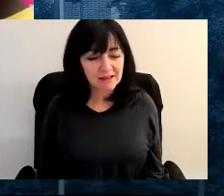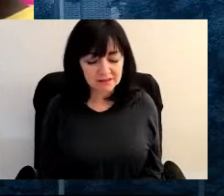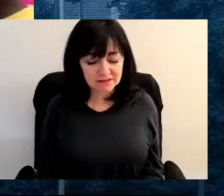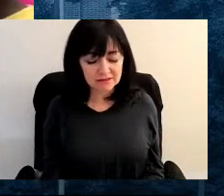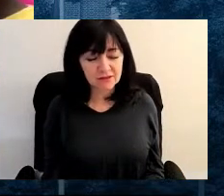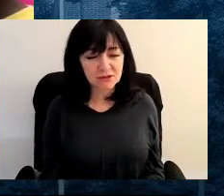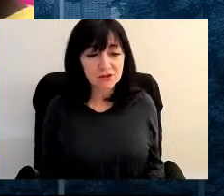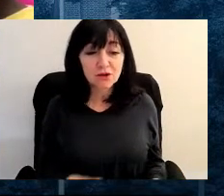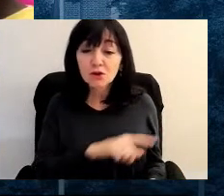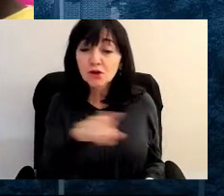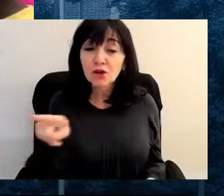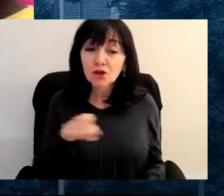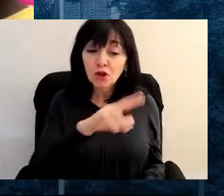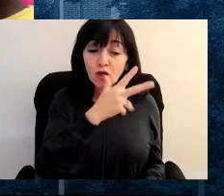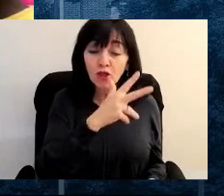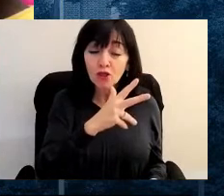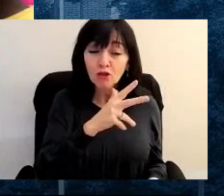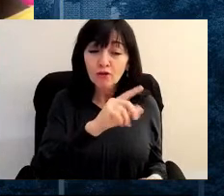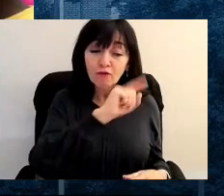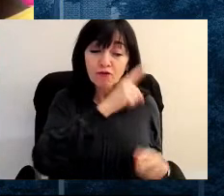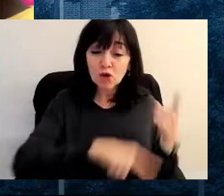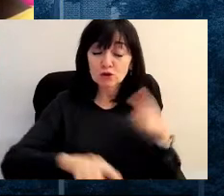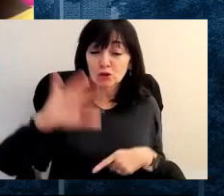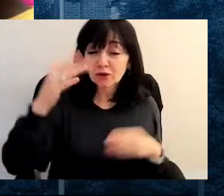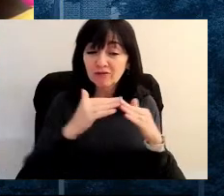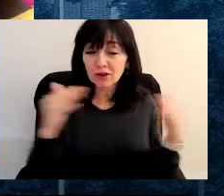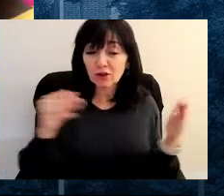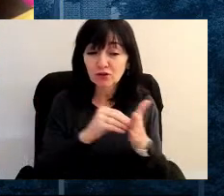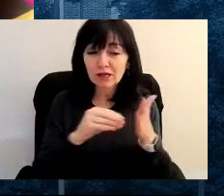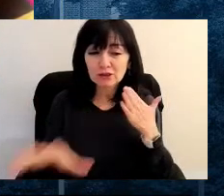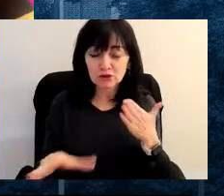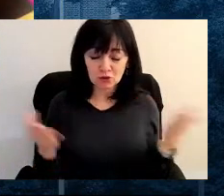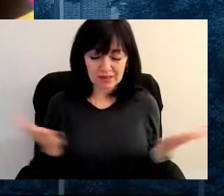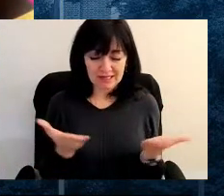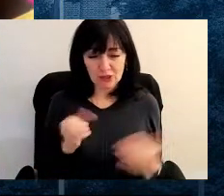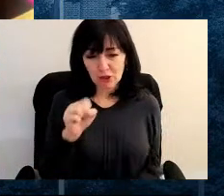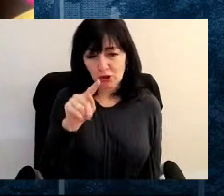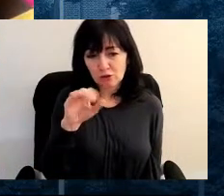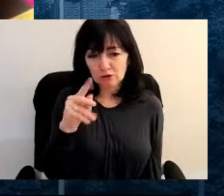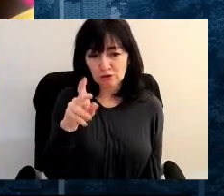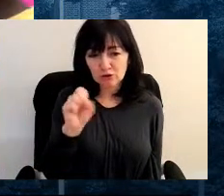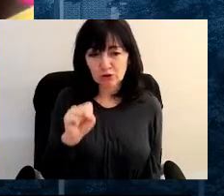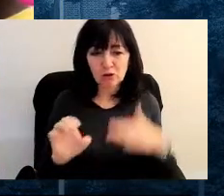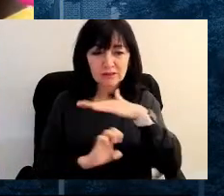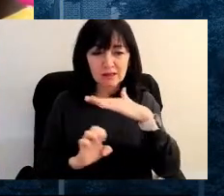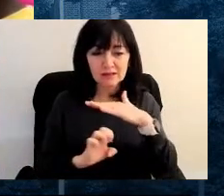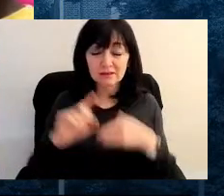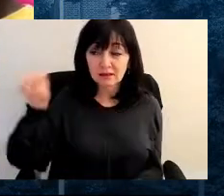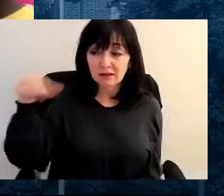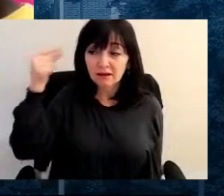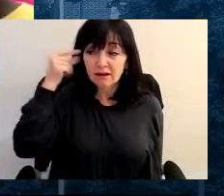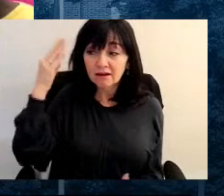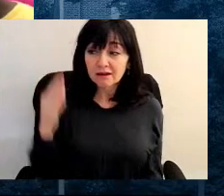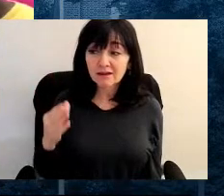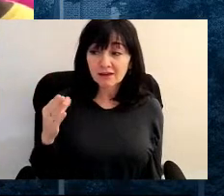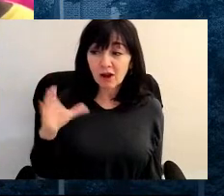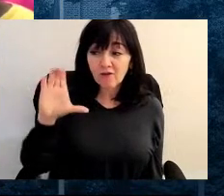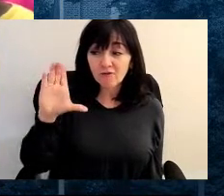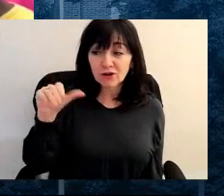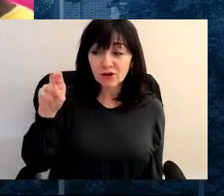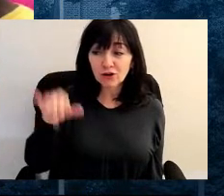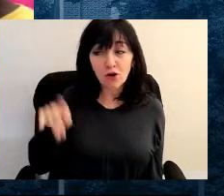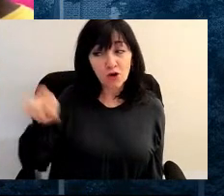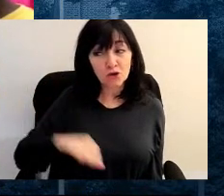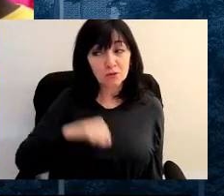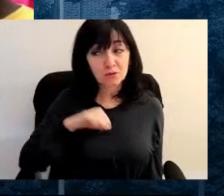grade students attending right here at Stokes Elementary. Governor Carney, you'll be proud to hear that our